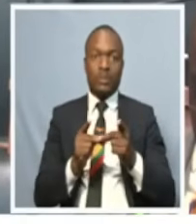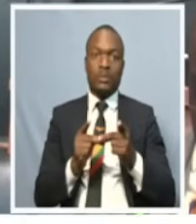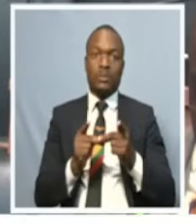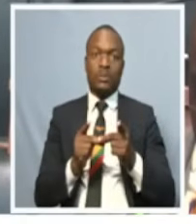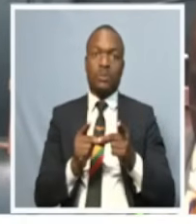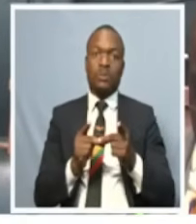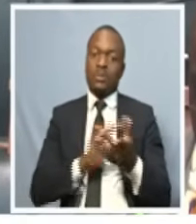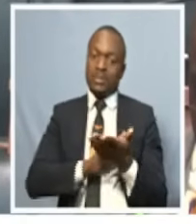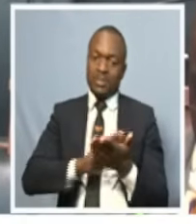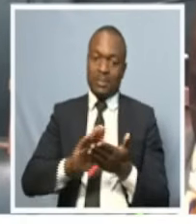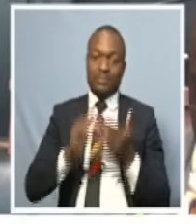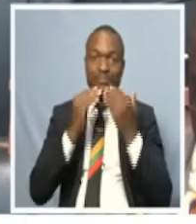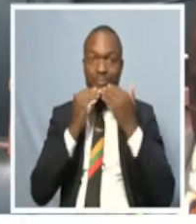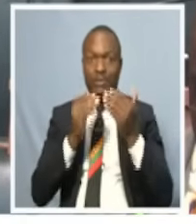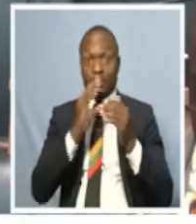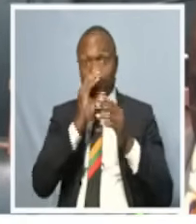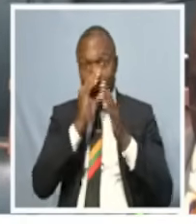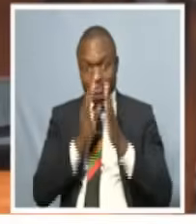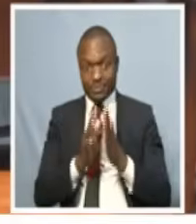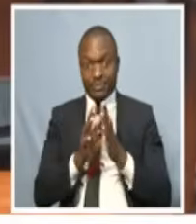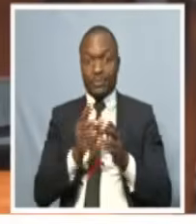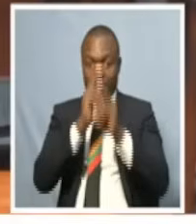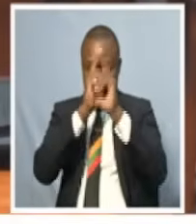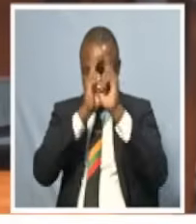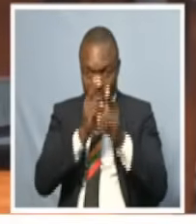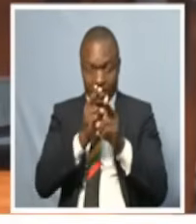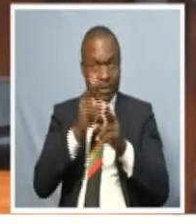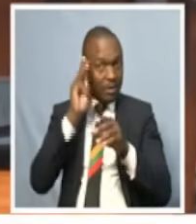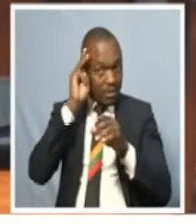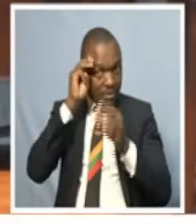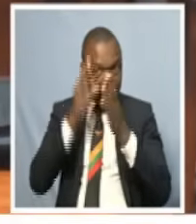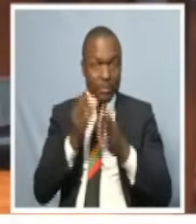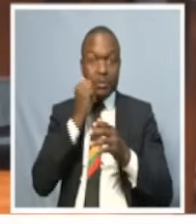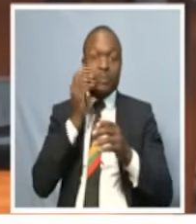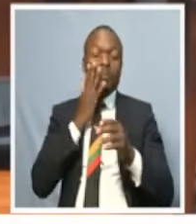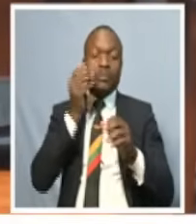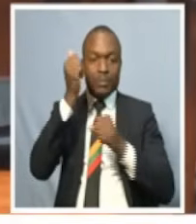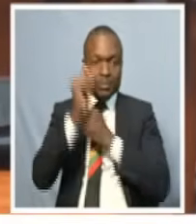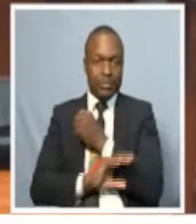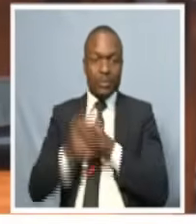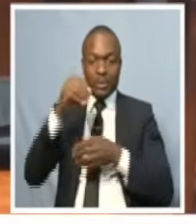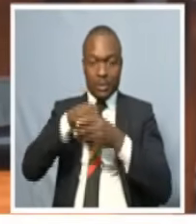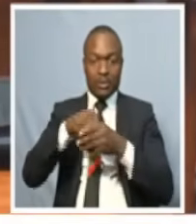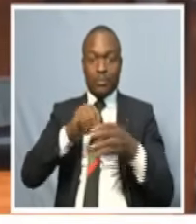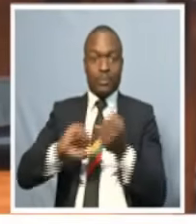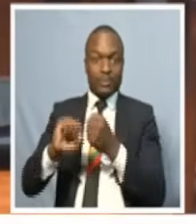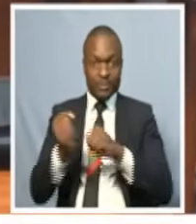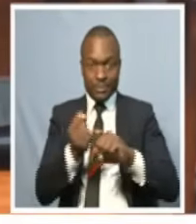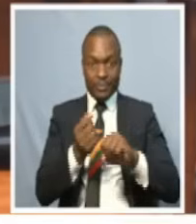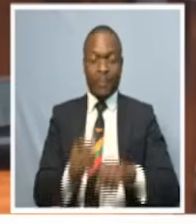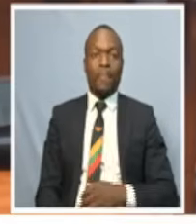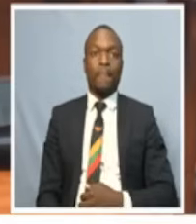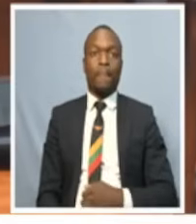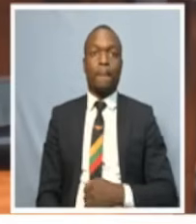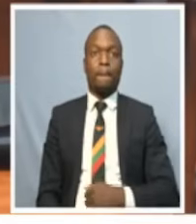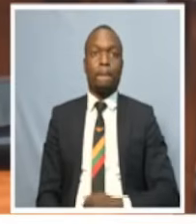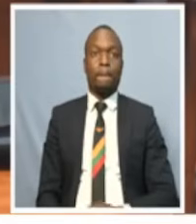flawless? Thank you, Madam Speaker. The Honorable Minister of Home Affairs and Internal Security.